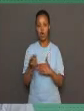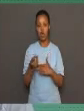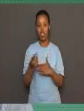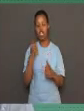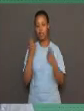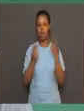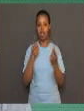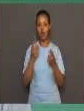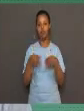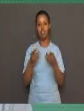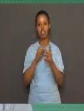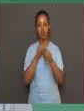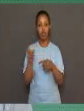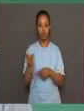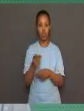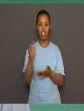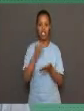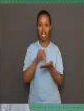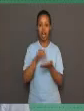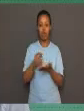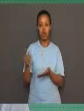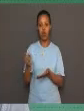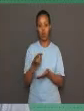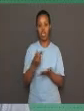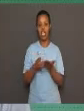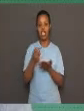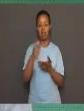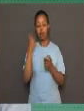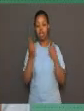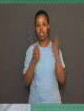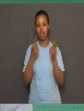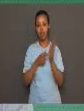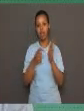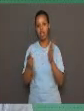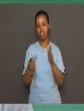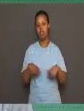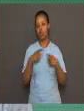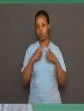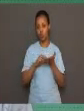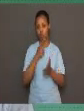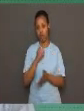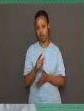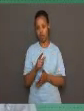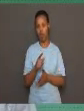stimulus after repeated exposure to that stimulus over time.